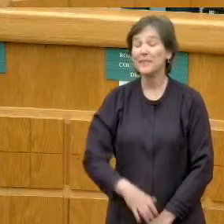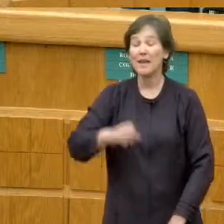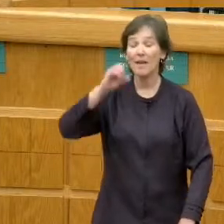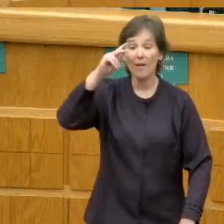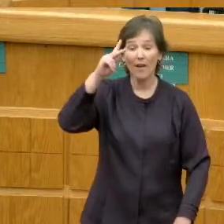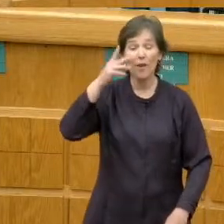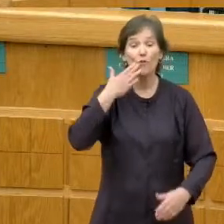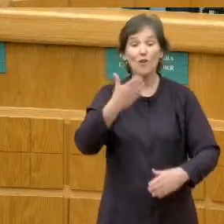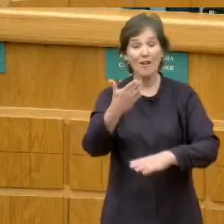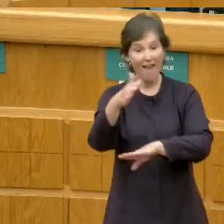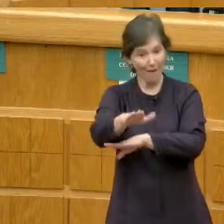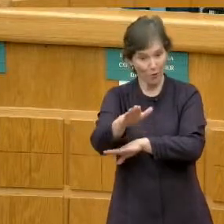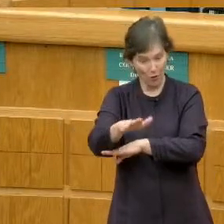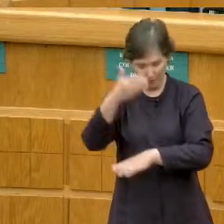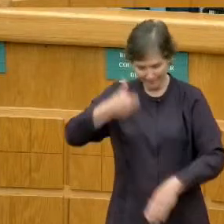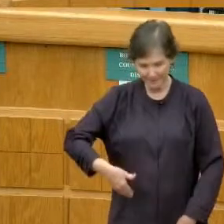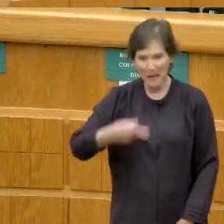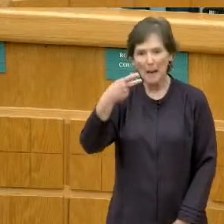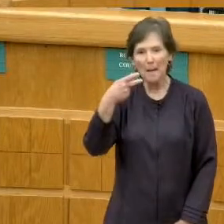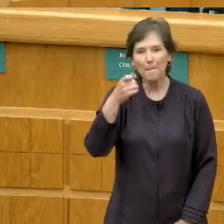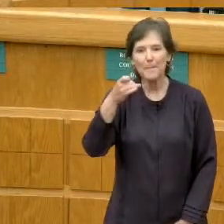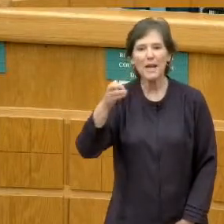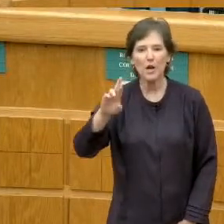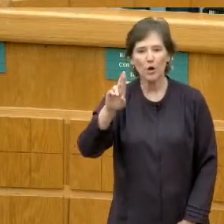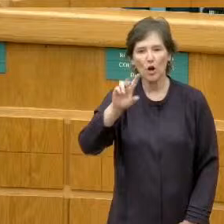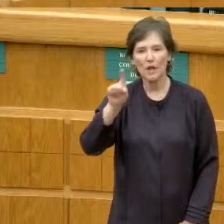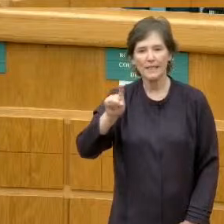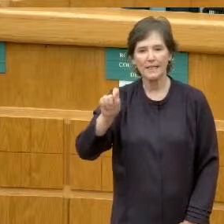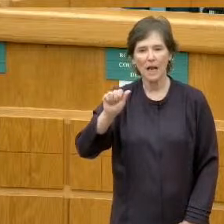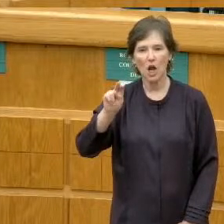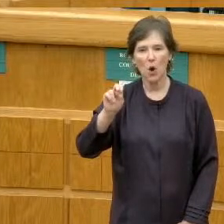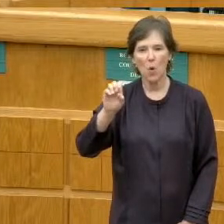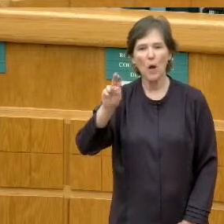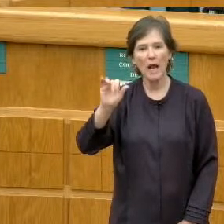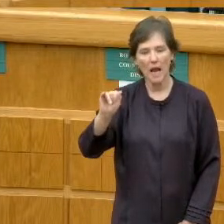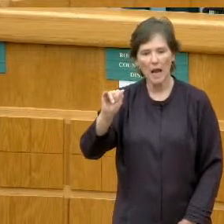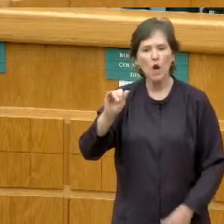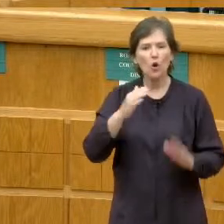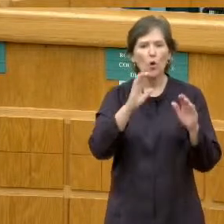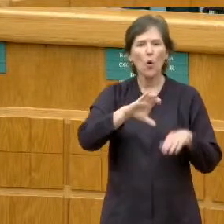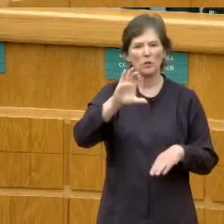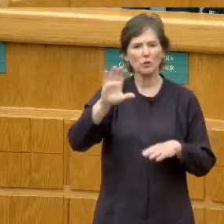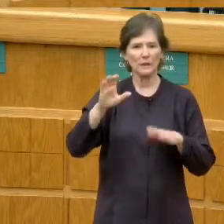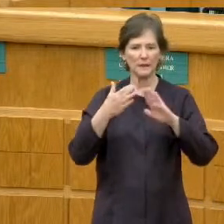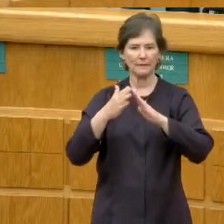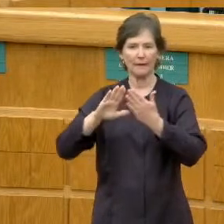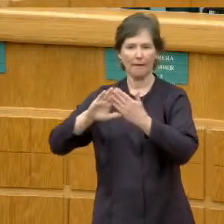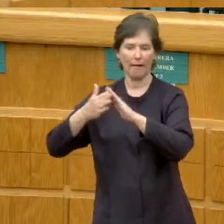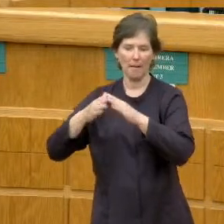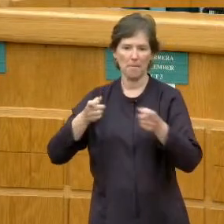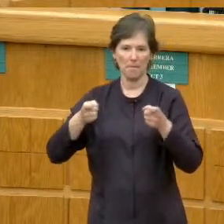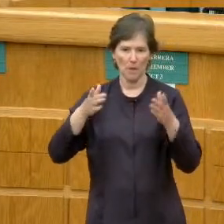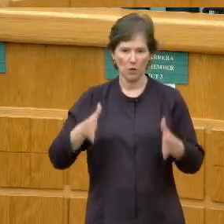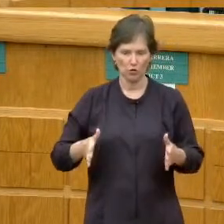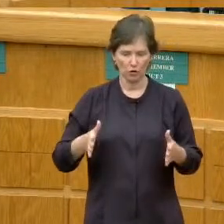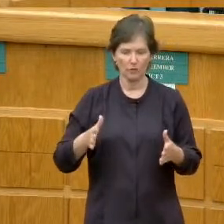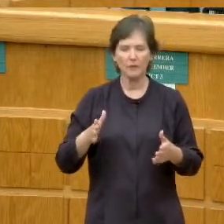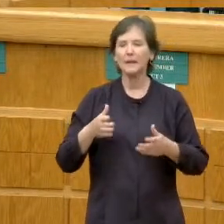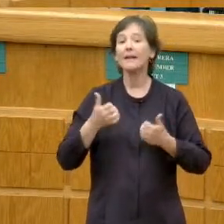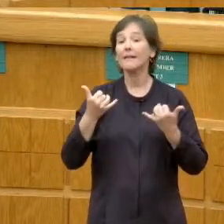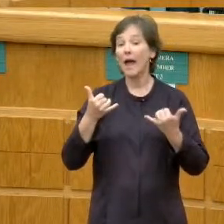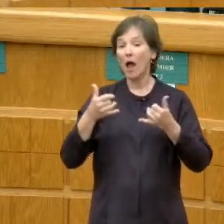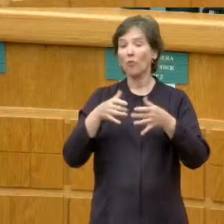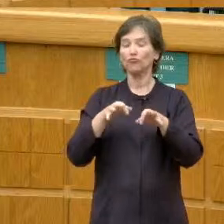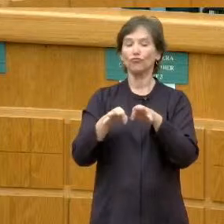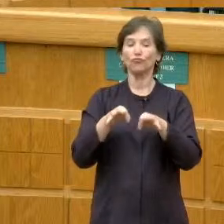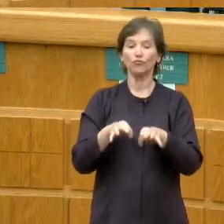Okay, good afternoon, everybody. I'm Peter Zanoni, Corpus Christi City Manager, and I'm going to provide the statistics for the day. This includes number of new